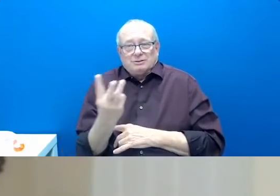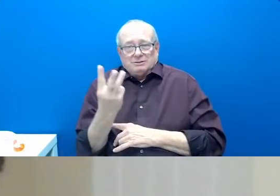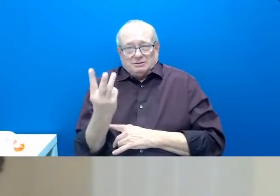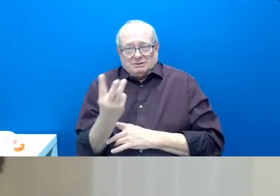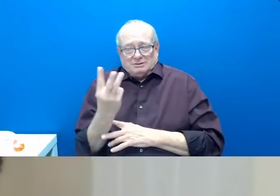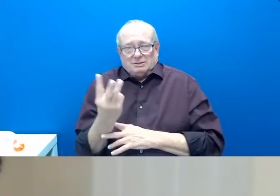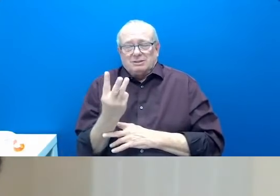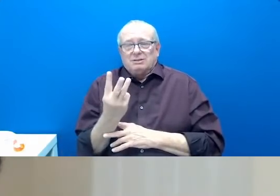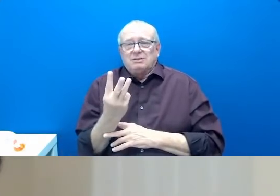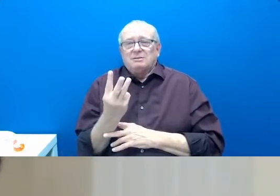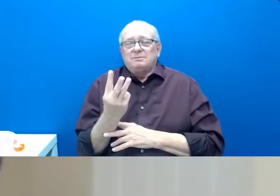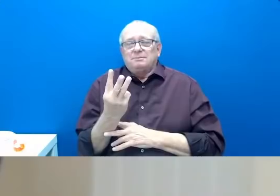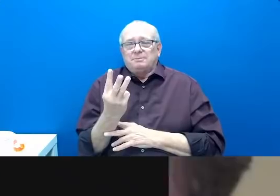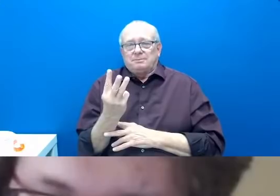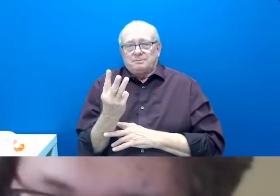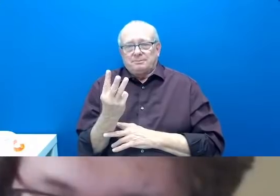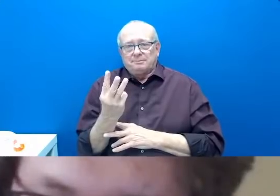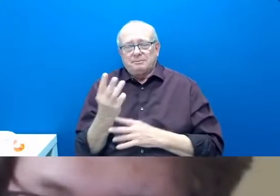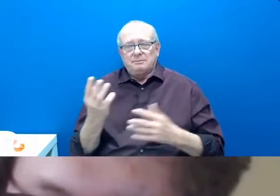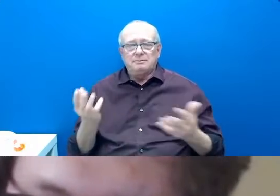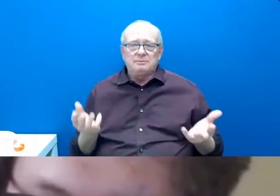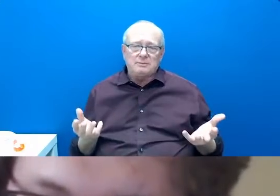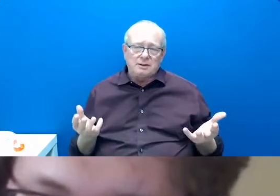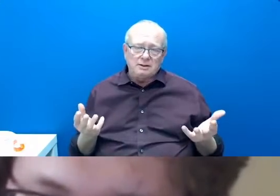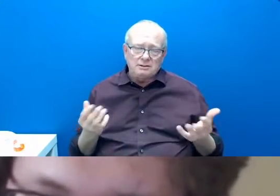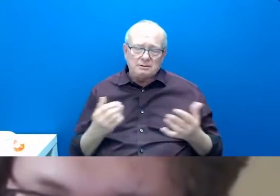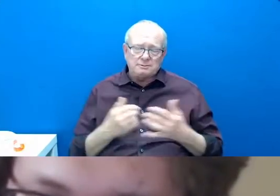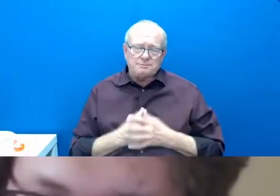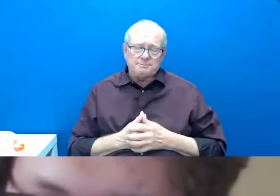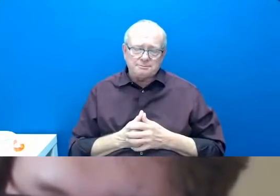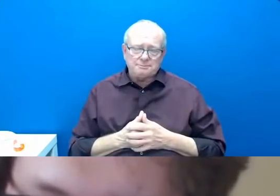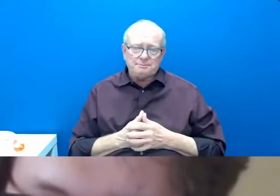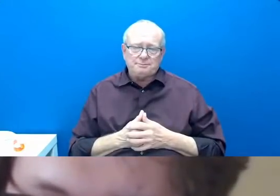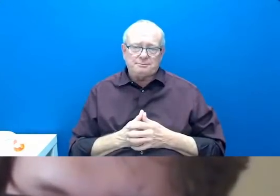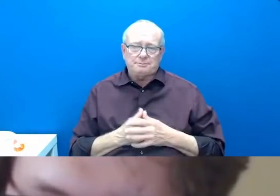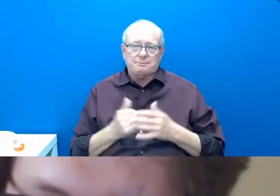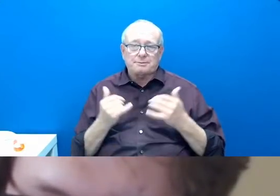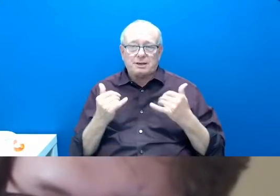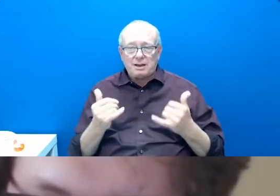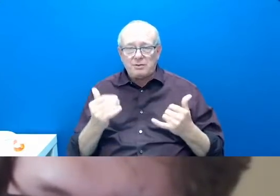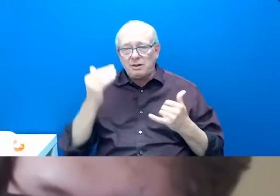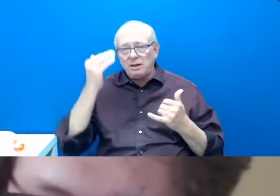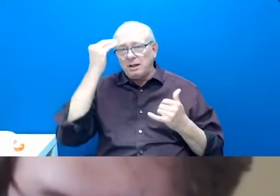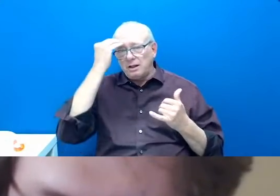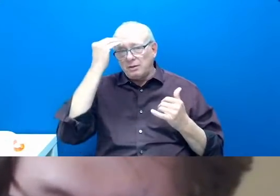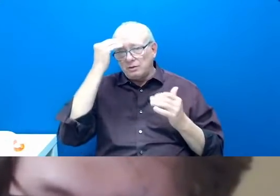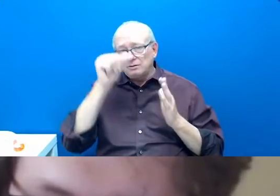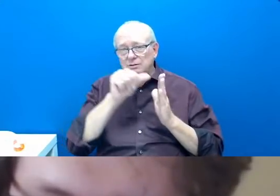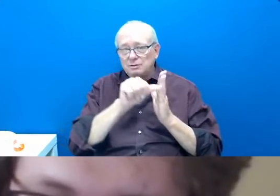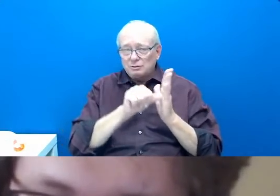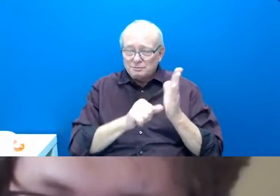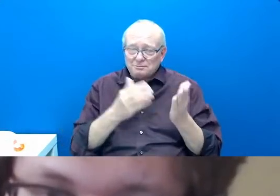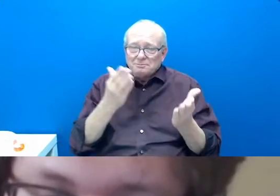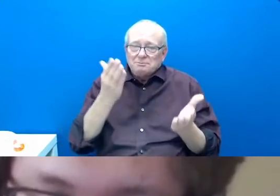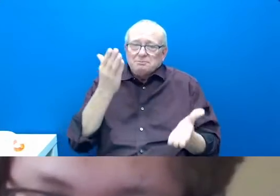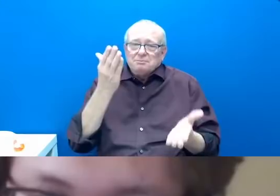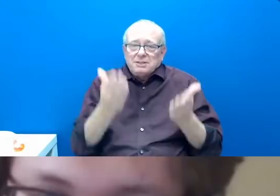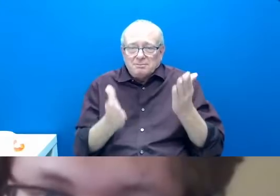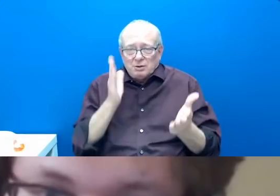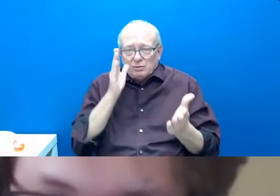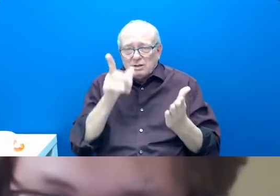course, when we hear about these upcoming possible surgery cancellations, it's hard.